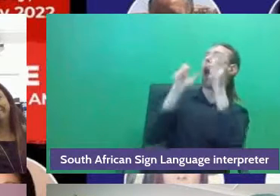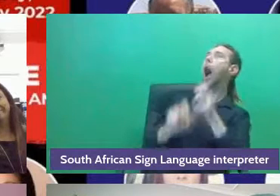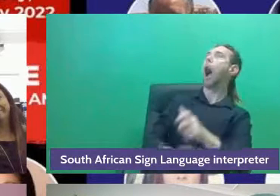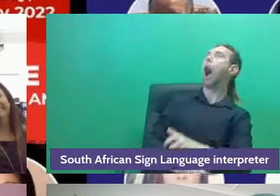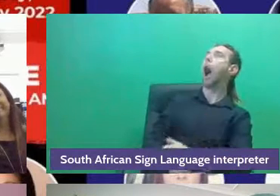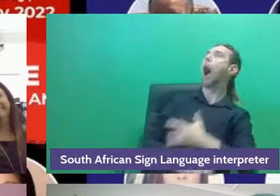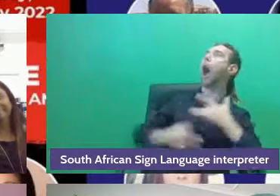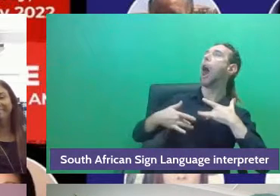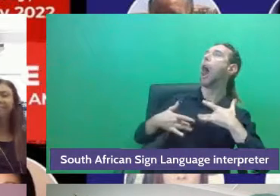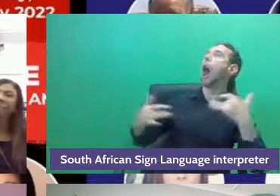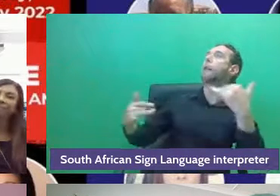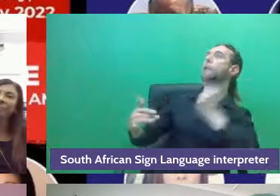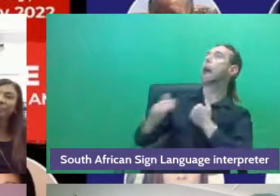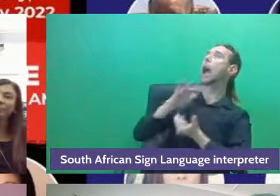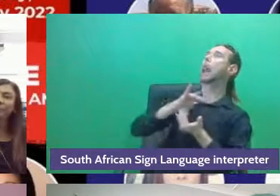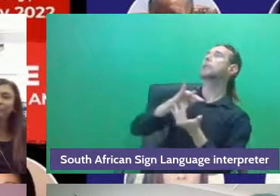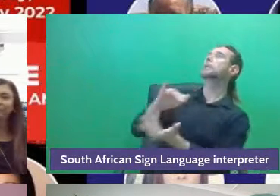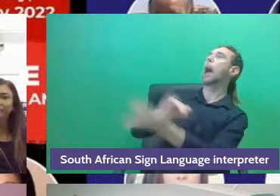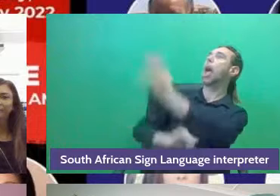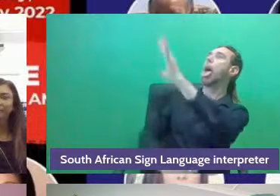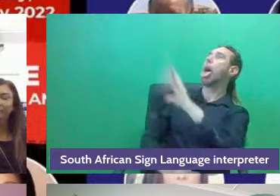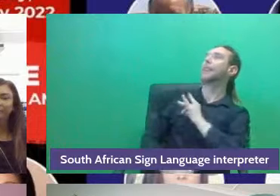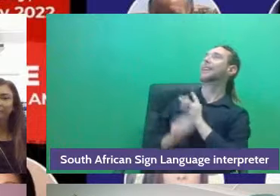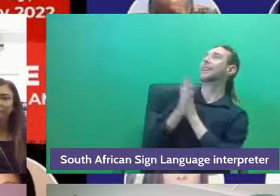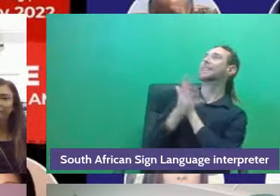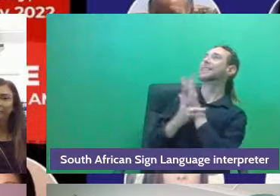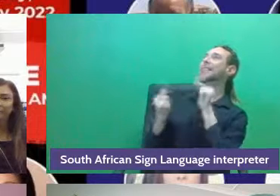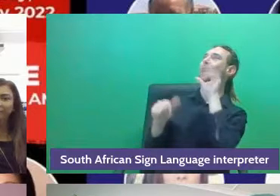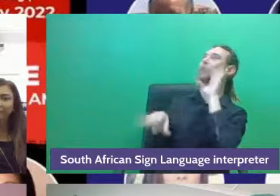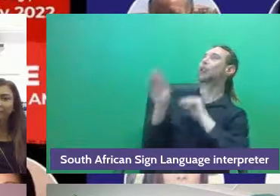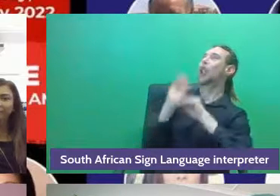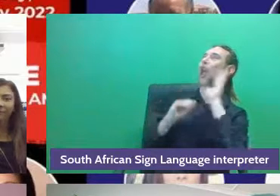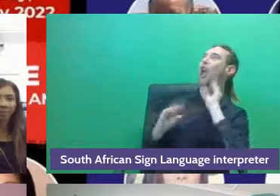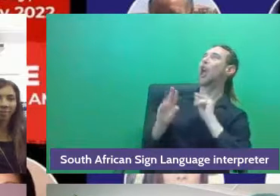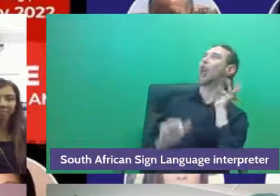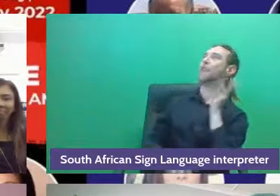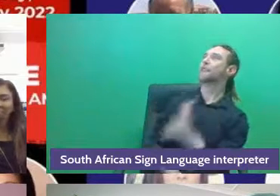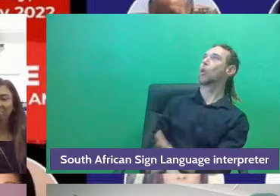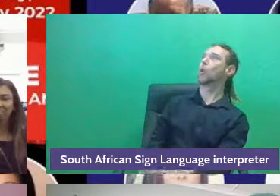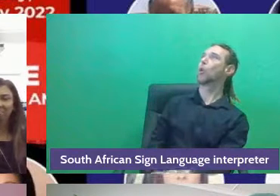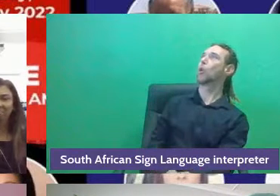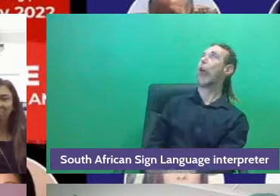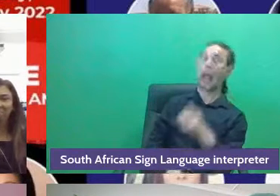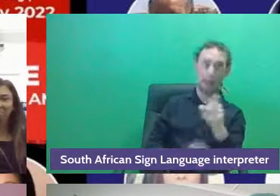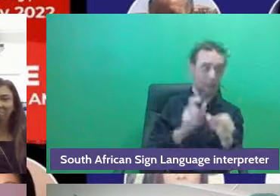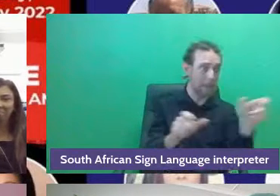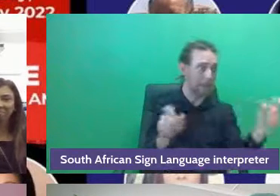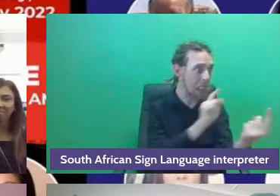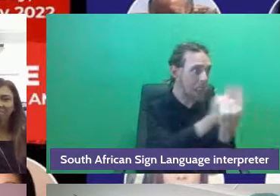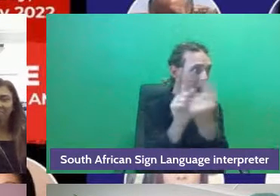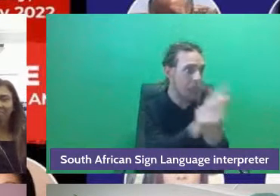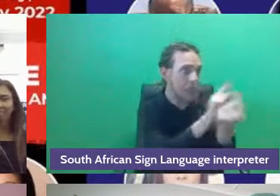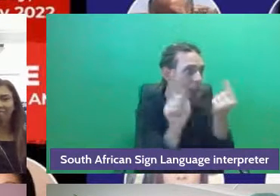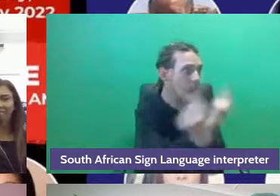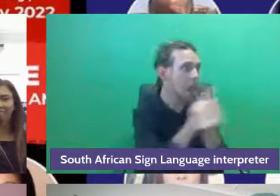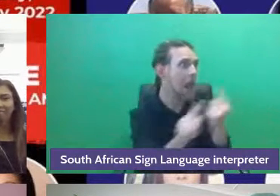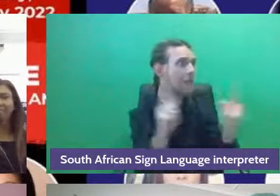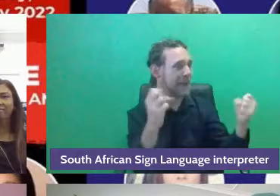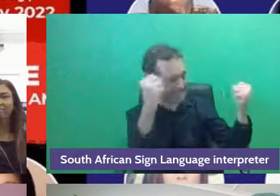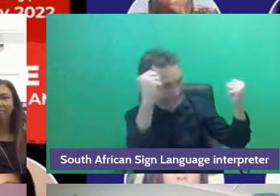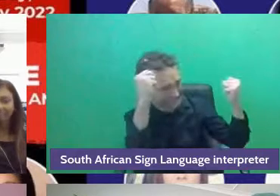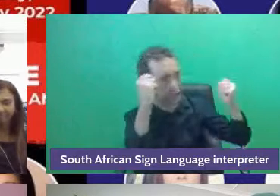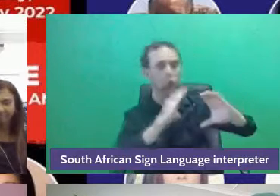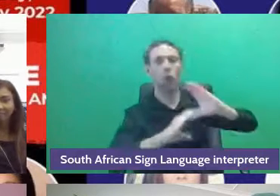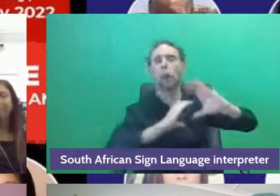they really love being around me, but I find it difficult to communicate. So I think that is a reflection in